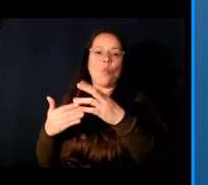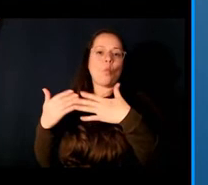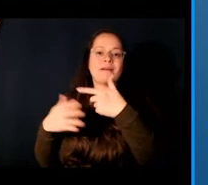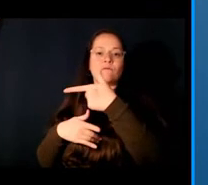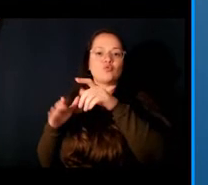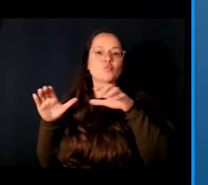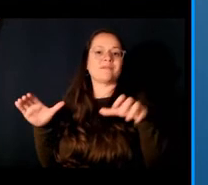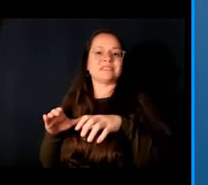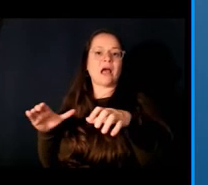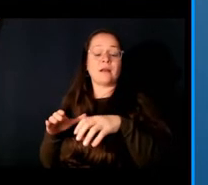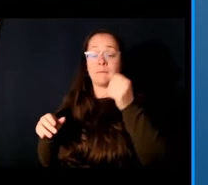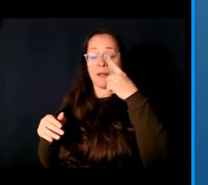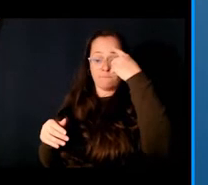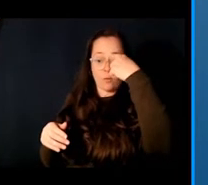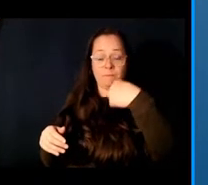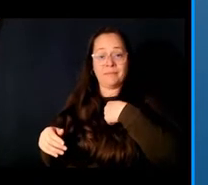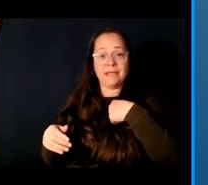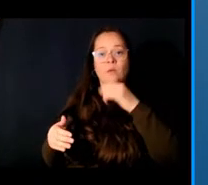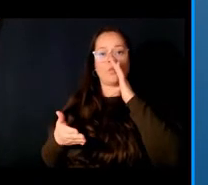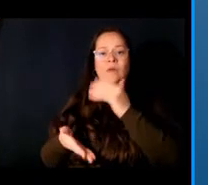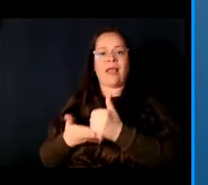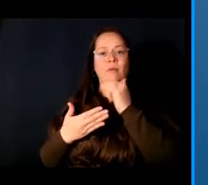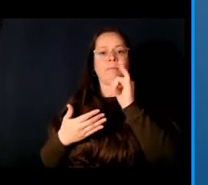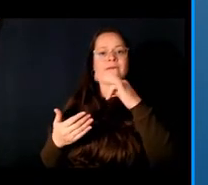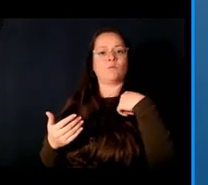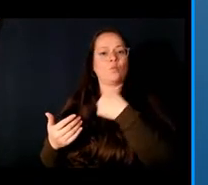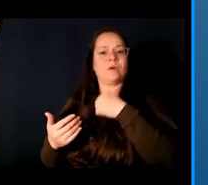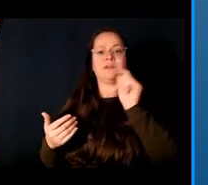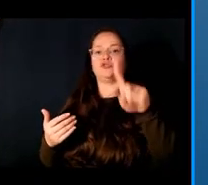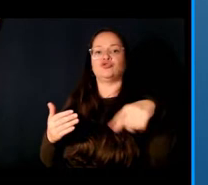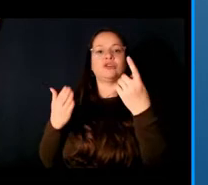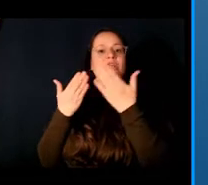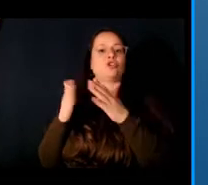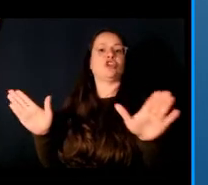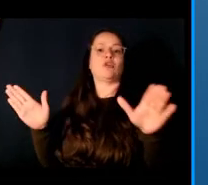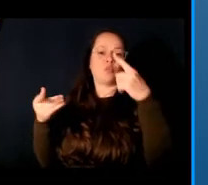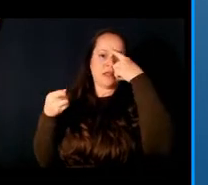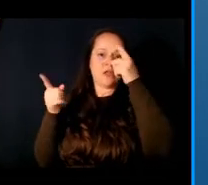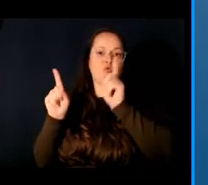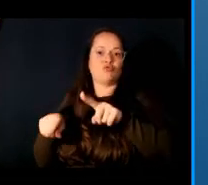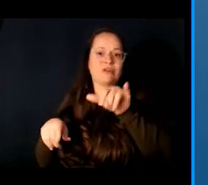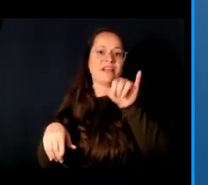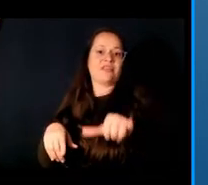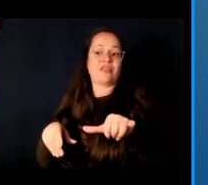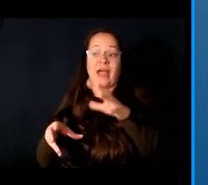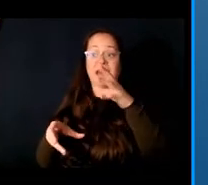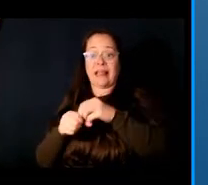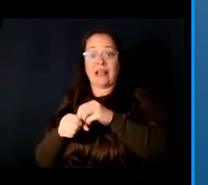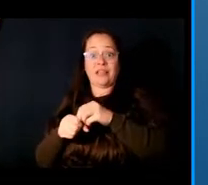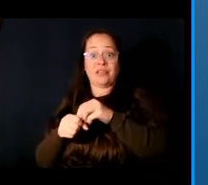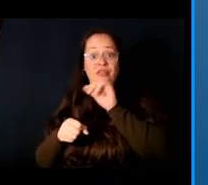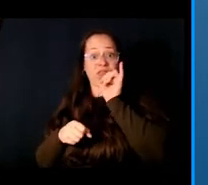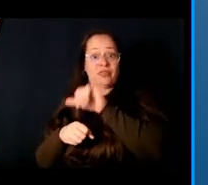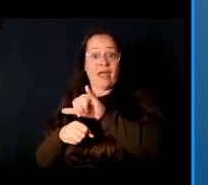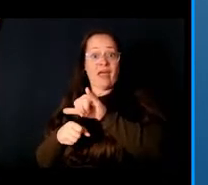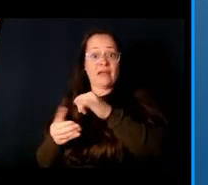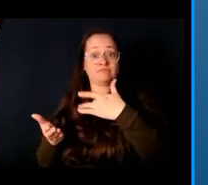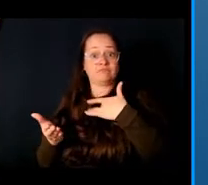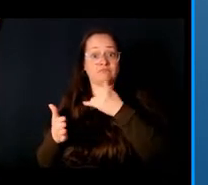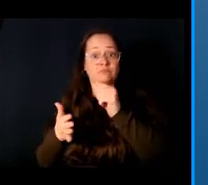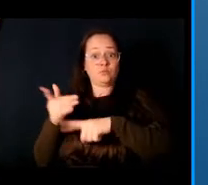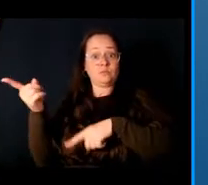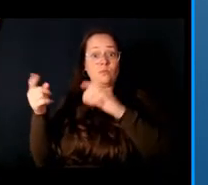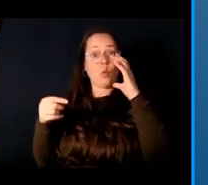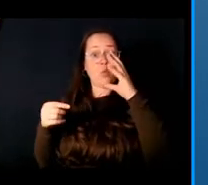to me it would just help if we all like you know generally agree that in the spirit of what um co-chair